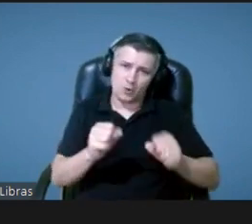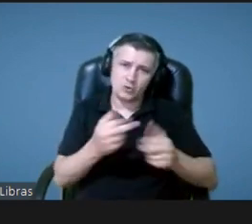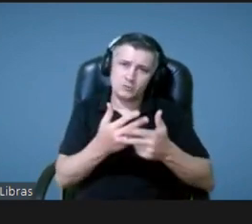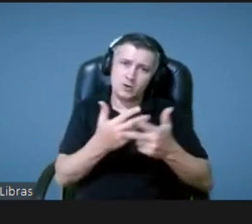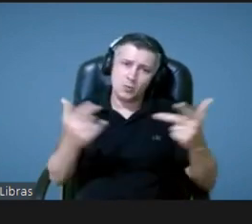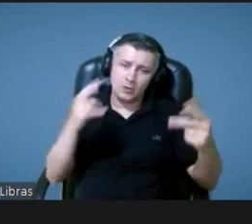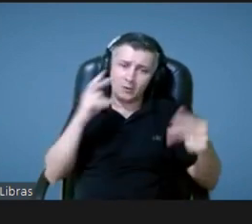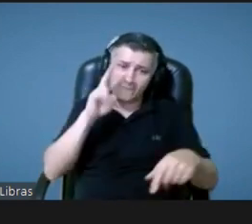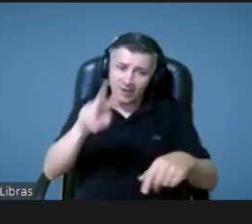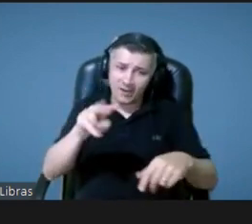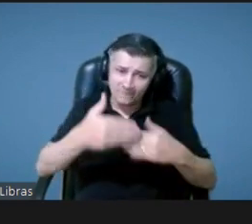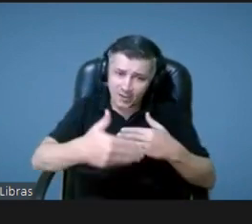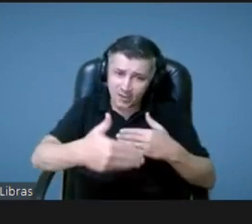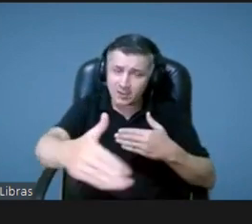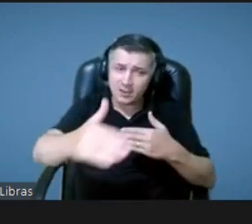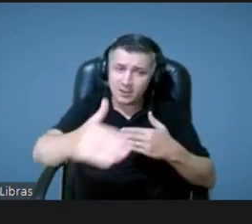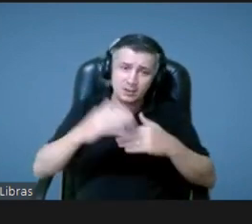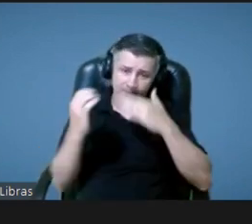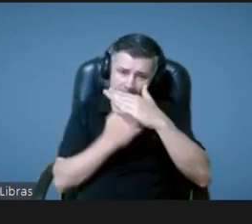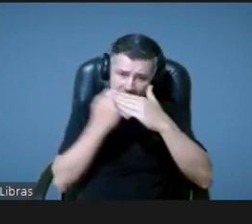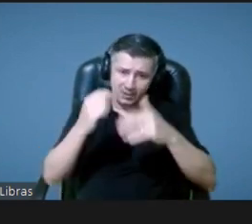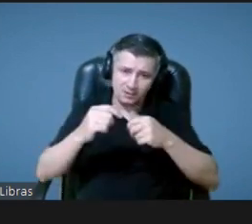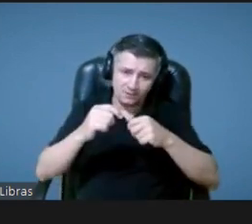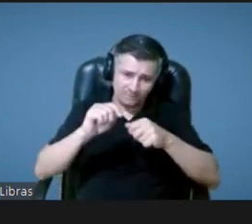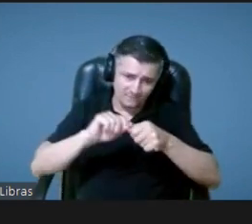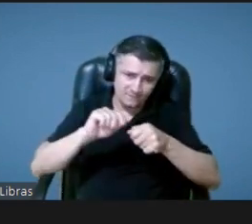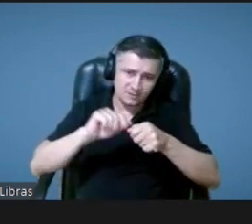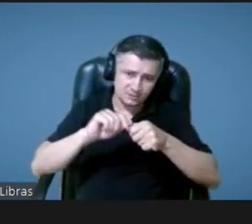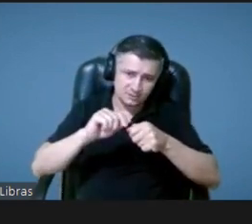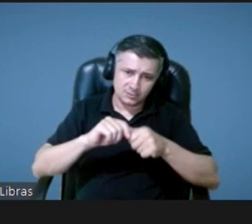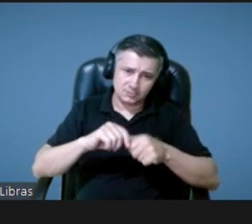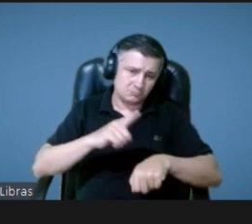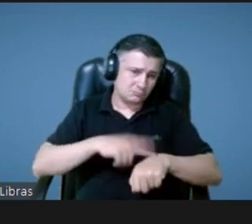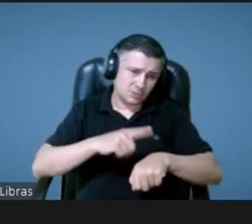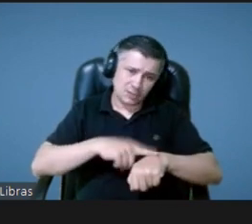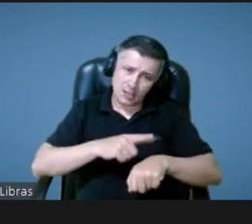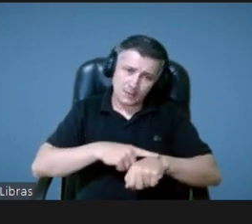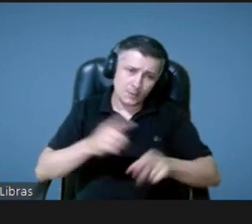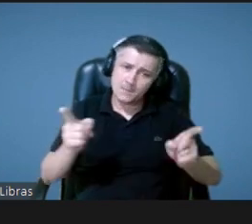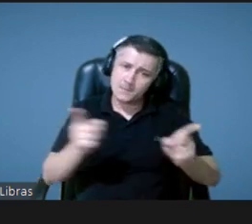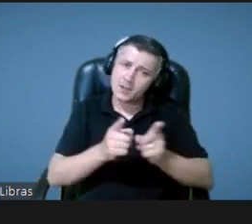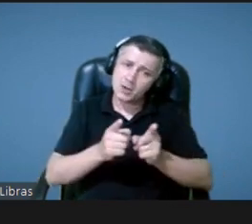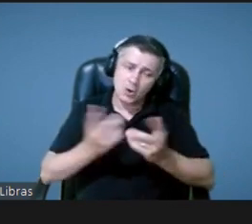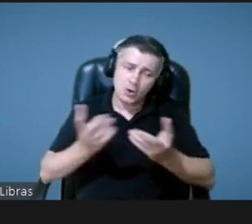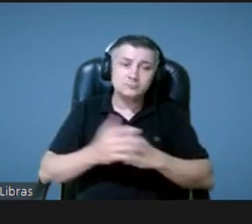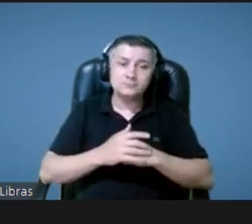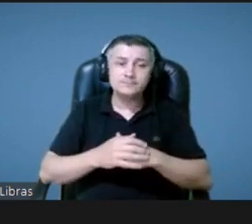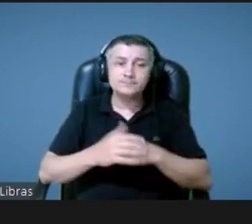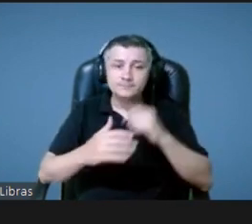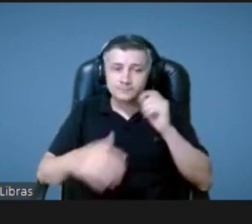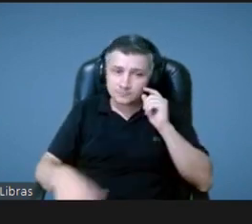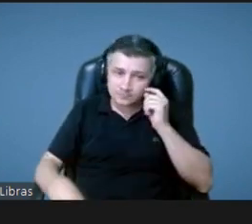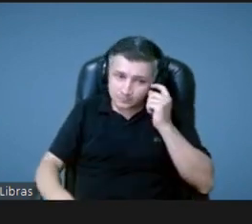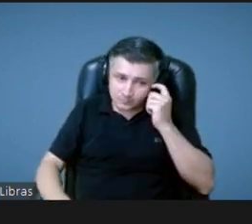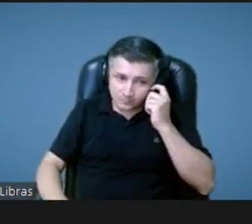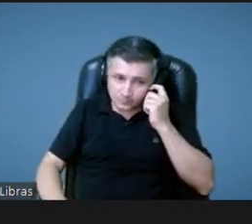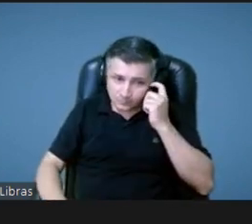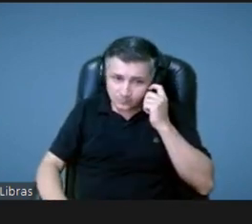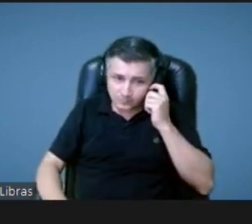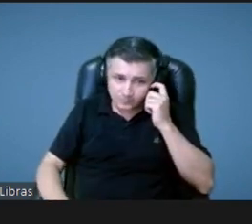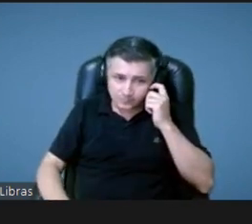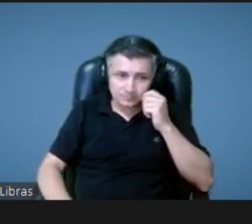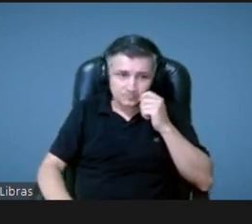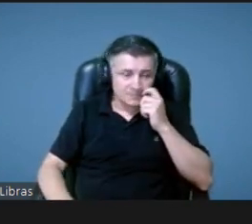your strategy. Is it something that we could see the company do in the short to medium